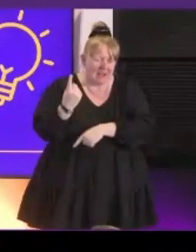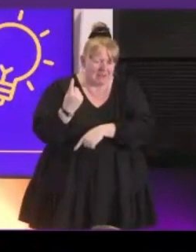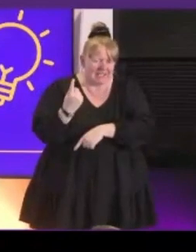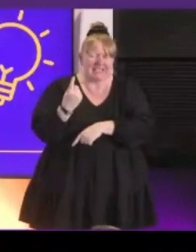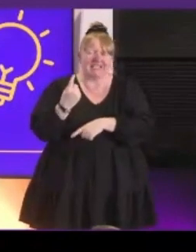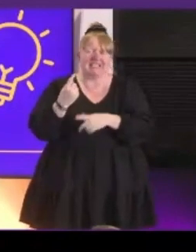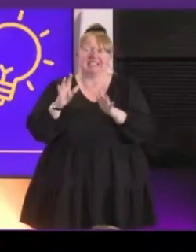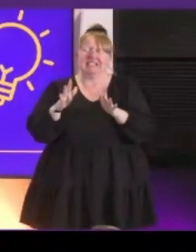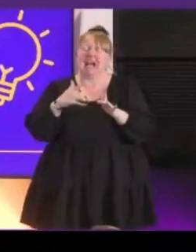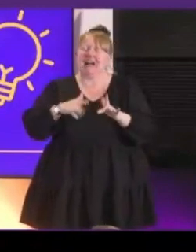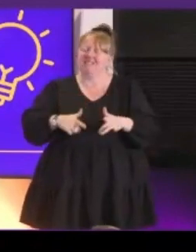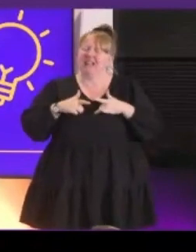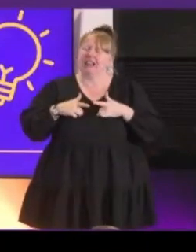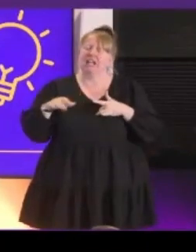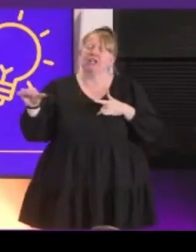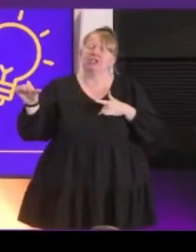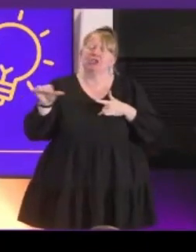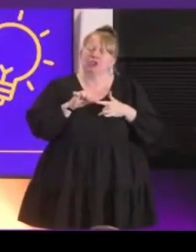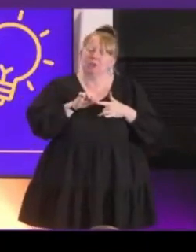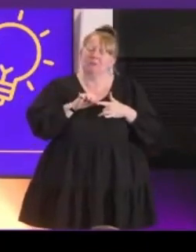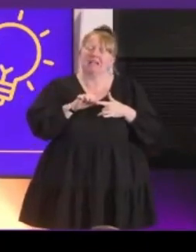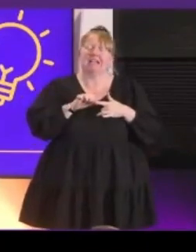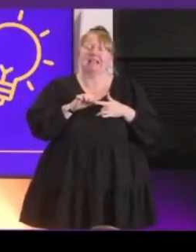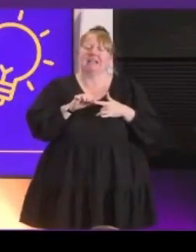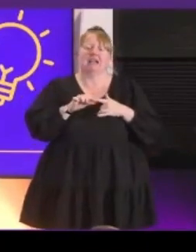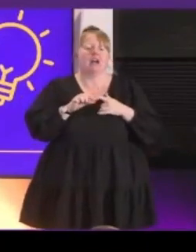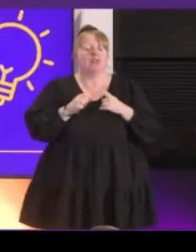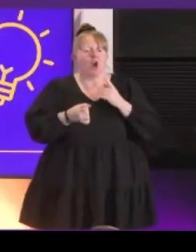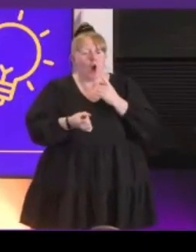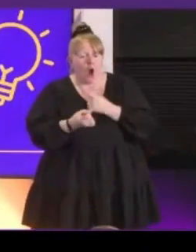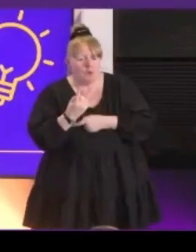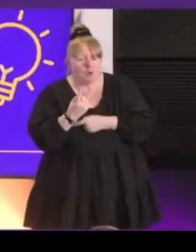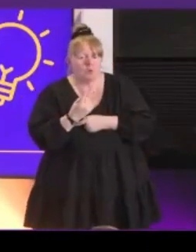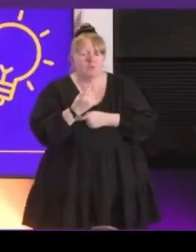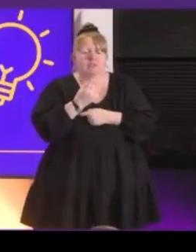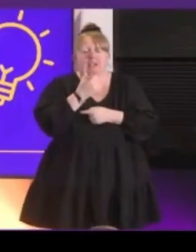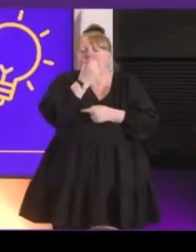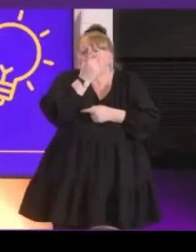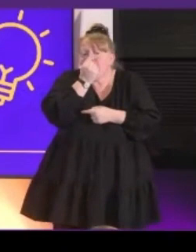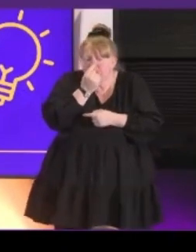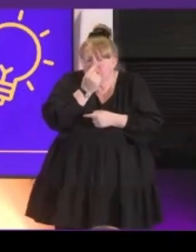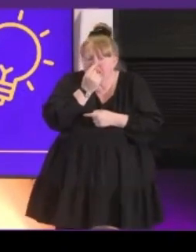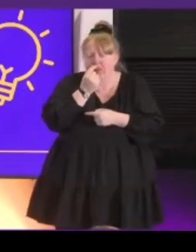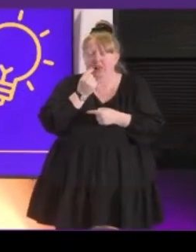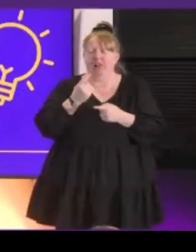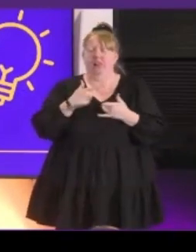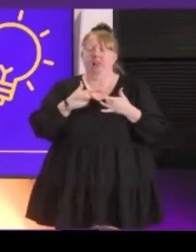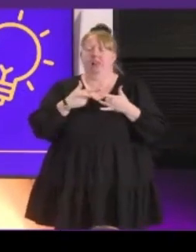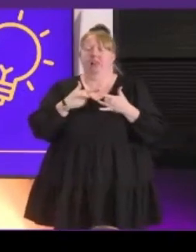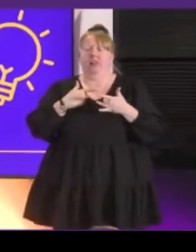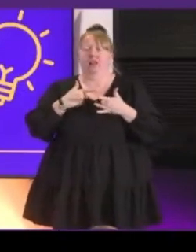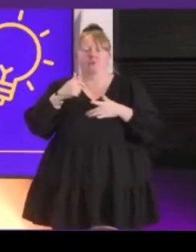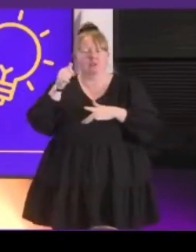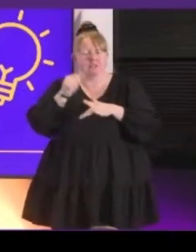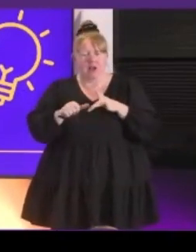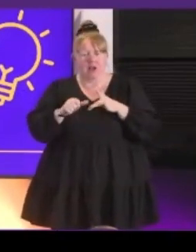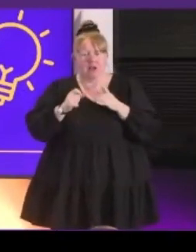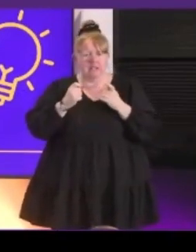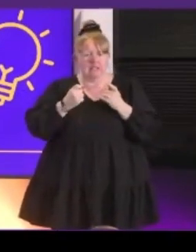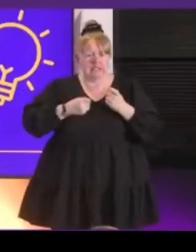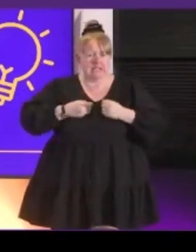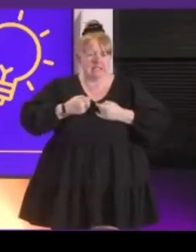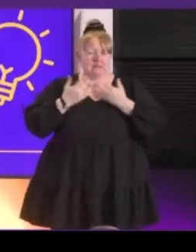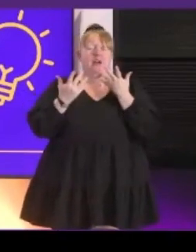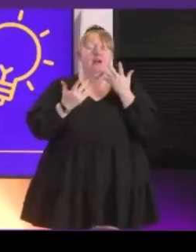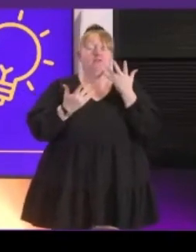suggest changing that to the opportunity and the art of what's possible. When we started inspiring people